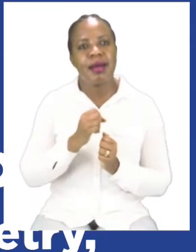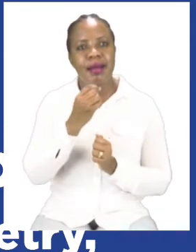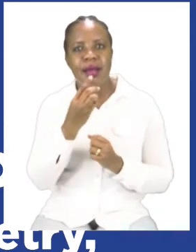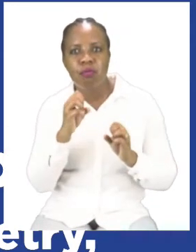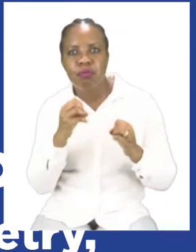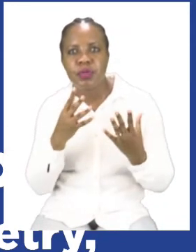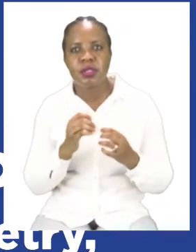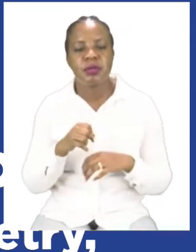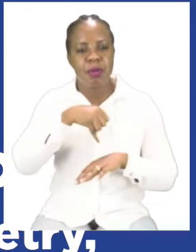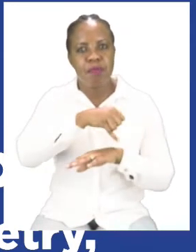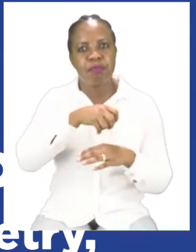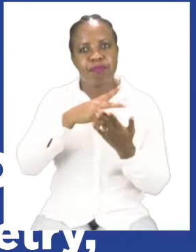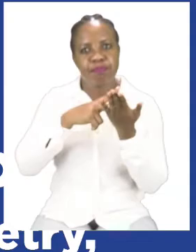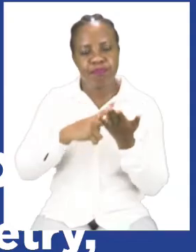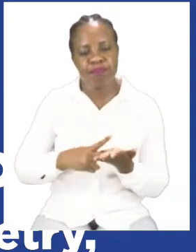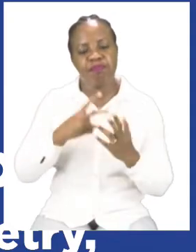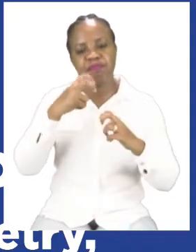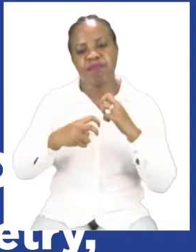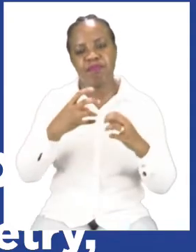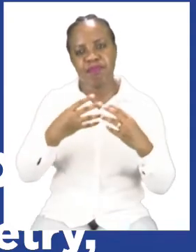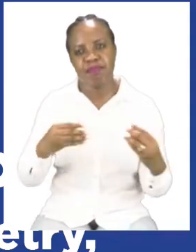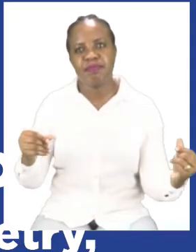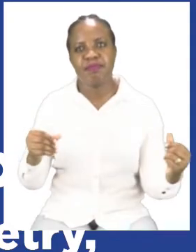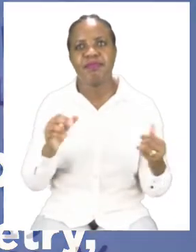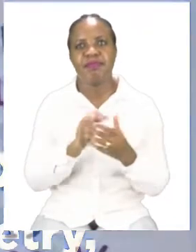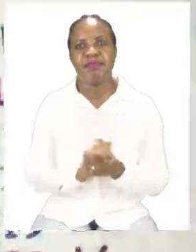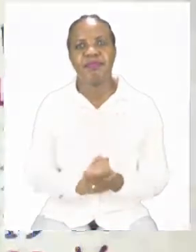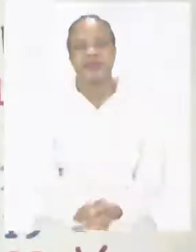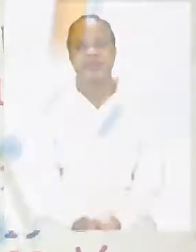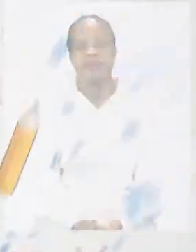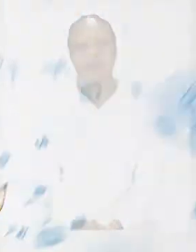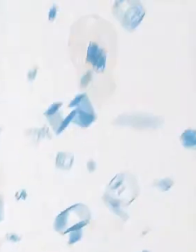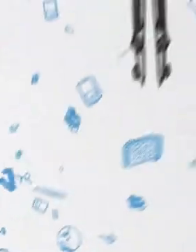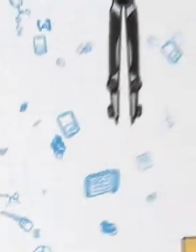handling, place value, and problem solving.